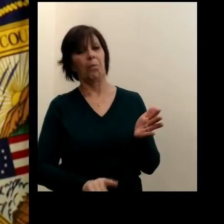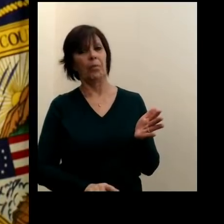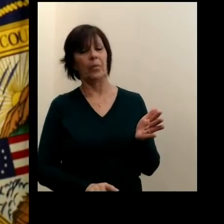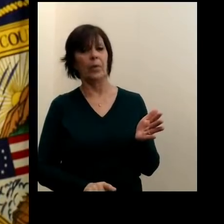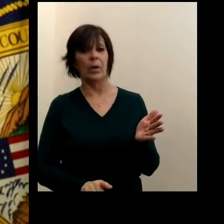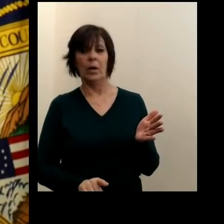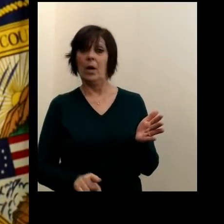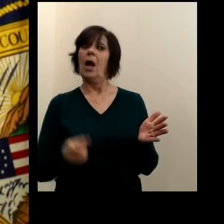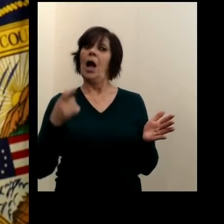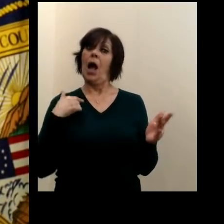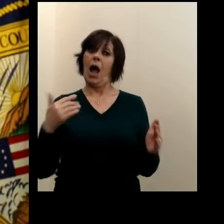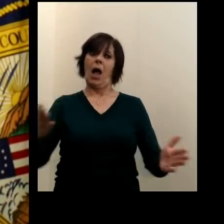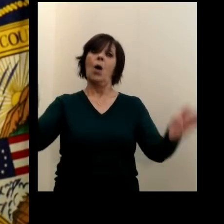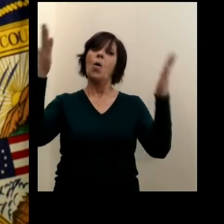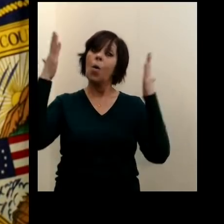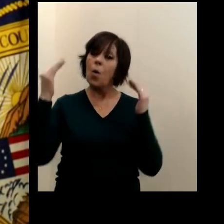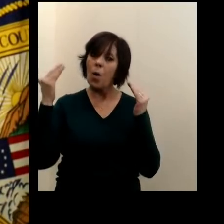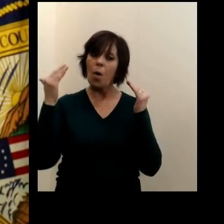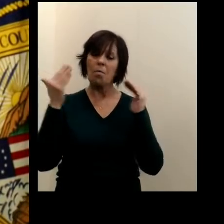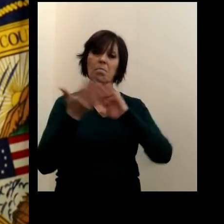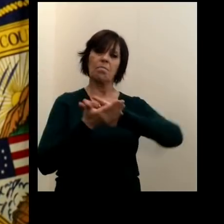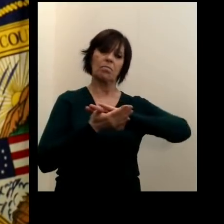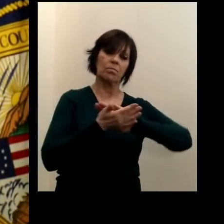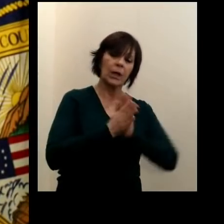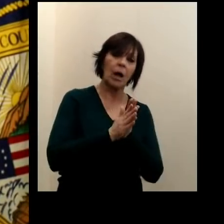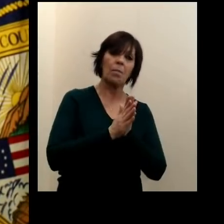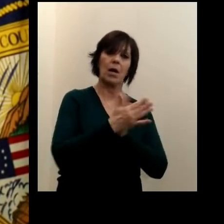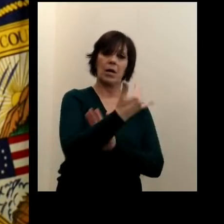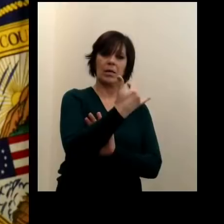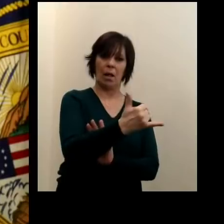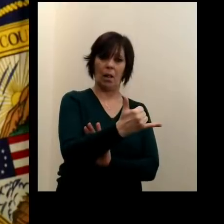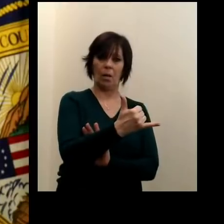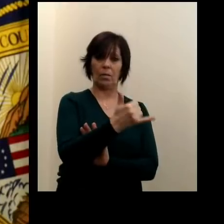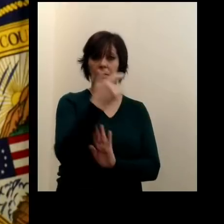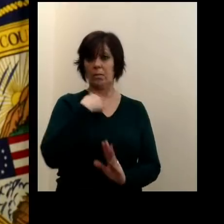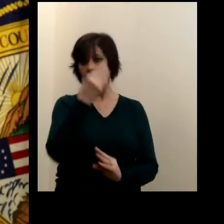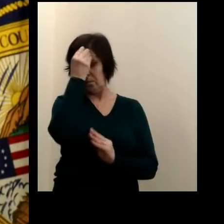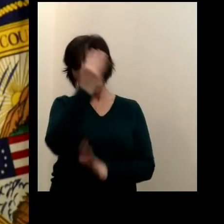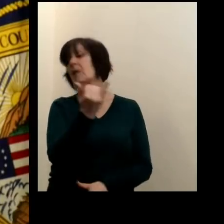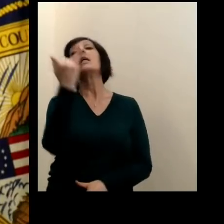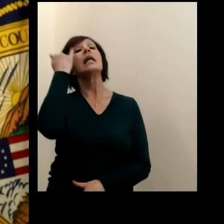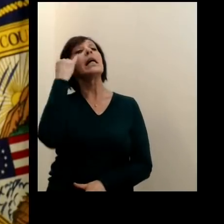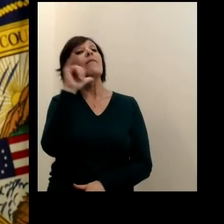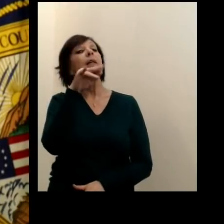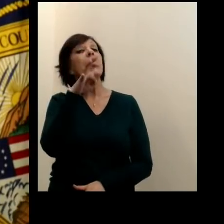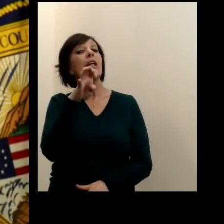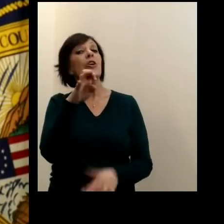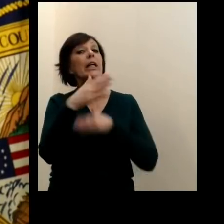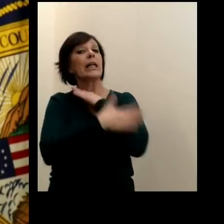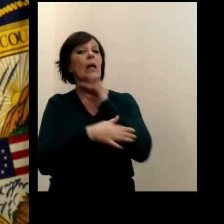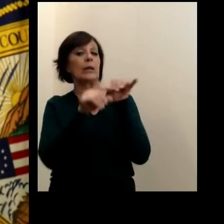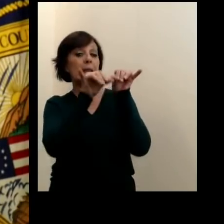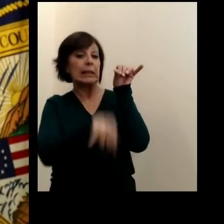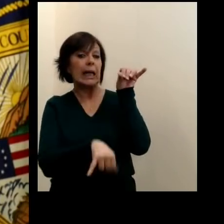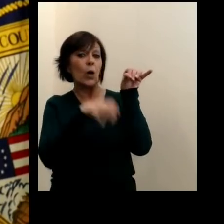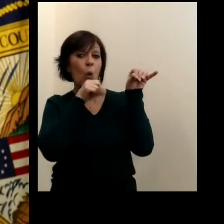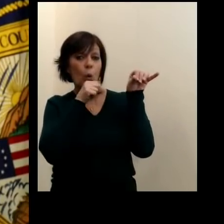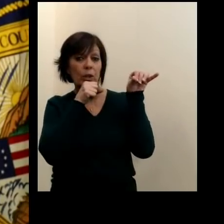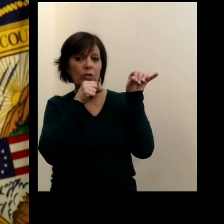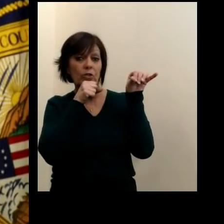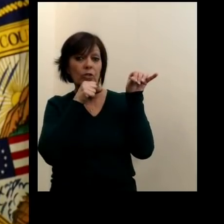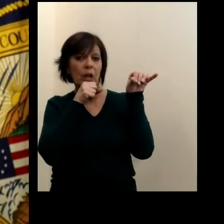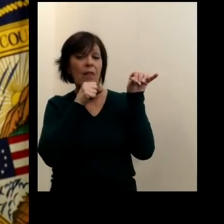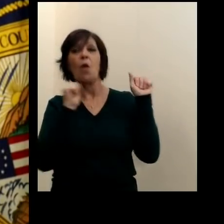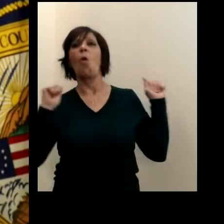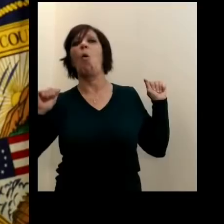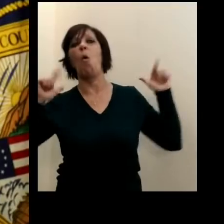our community to the yellow. I will note this. If Erie County should stay in the orange, then almost all of upstate